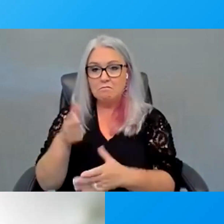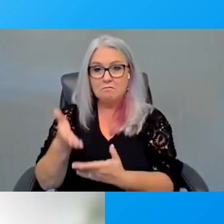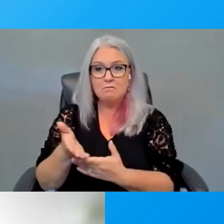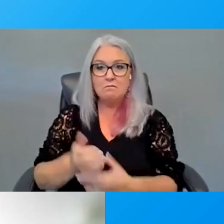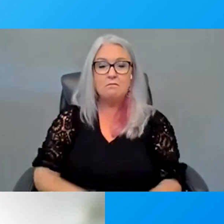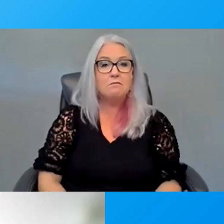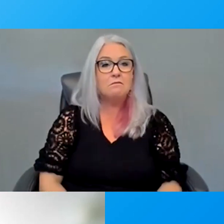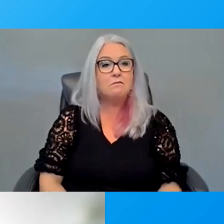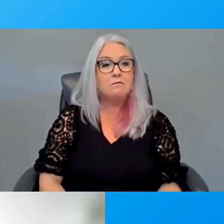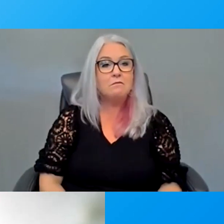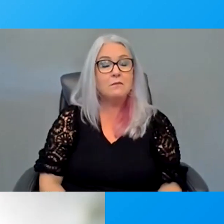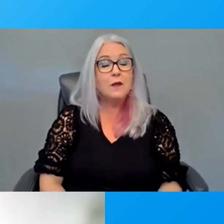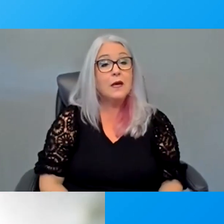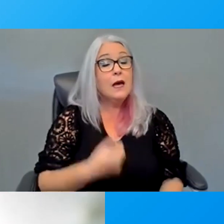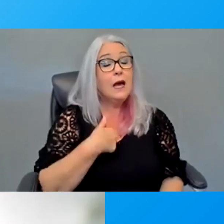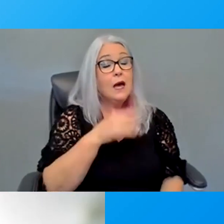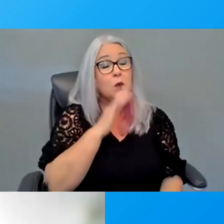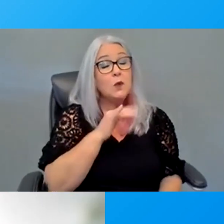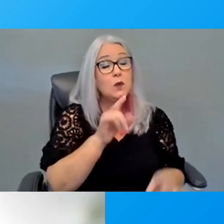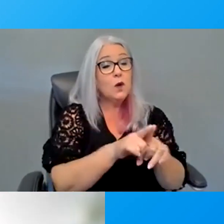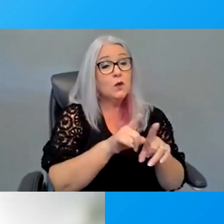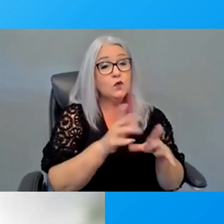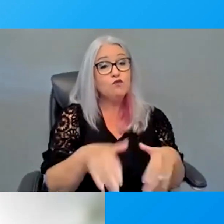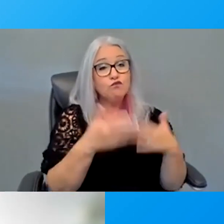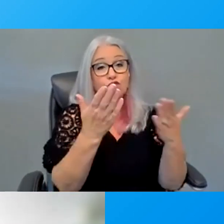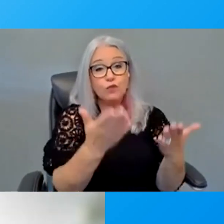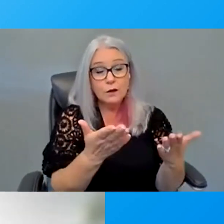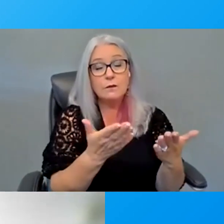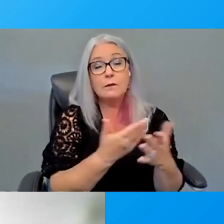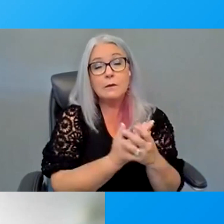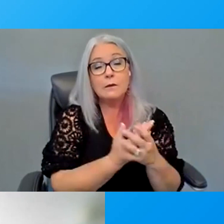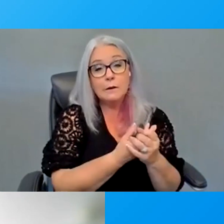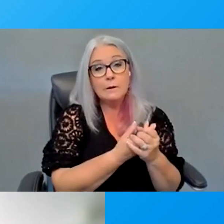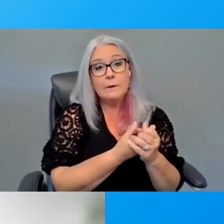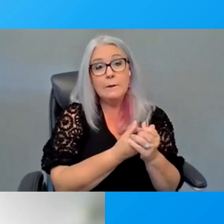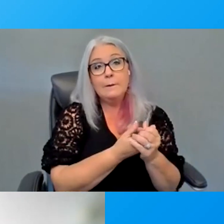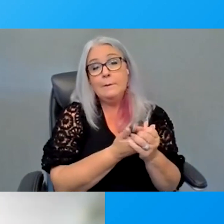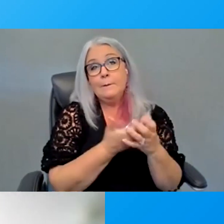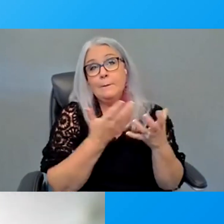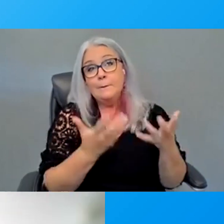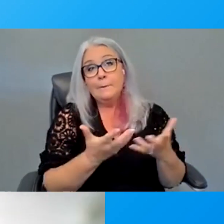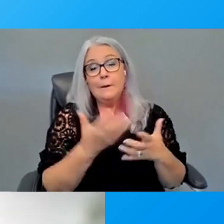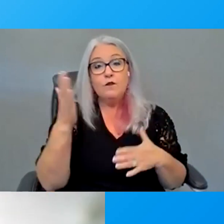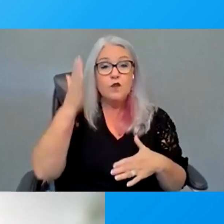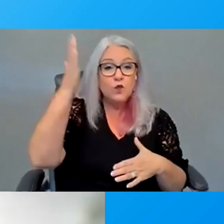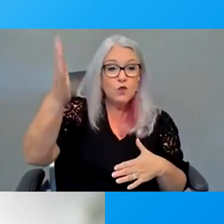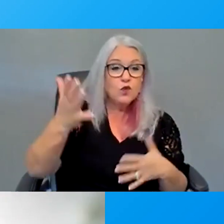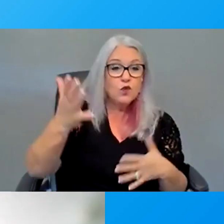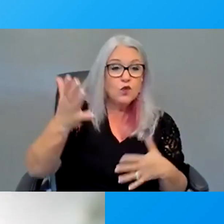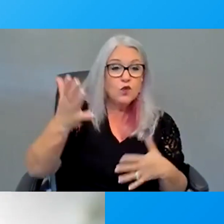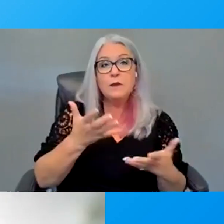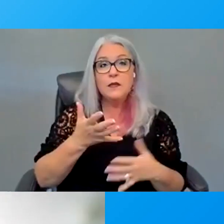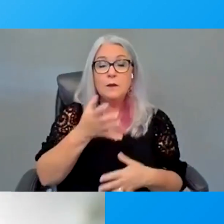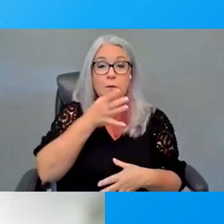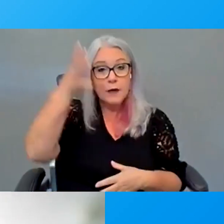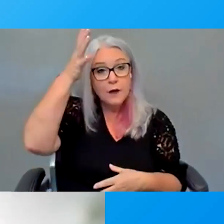I would also recommend that if you, in the future, encounter parents with disabilities, to connect them.